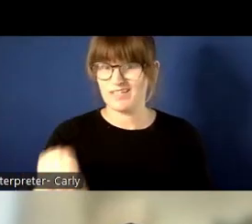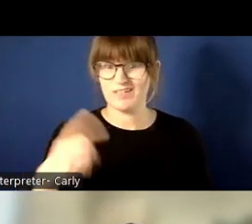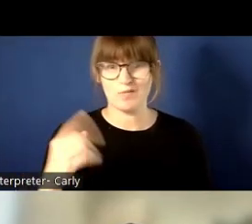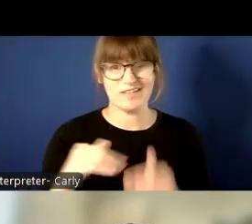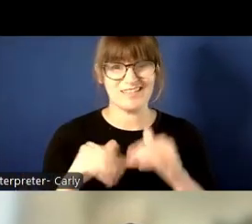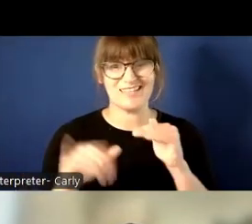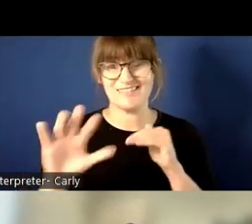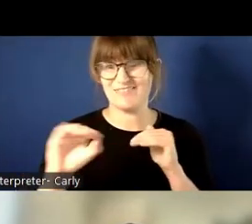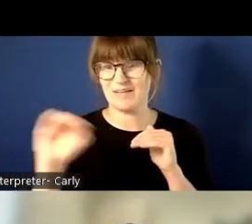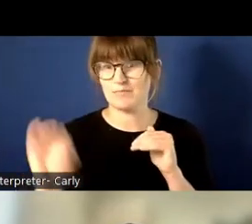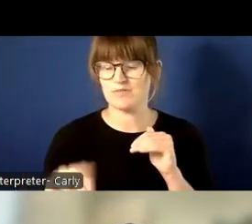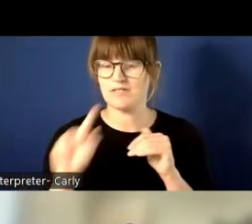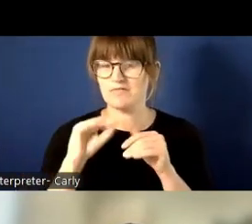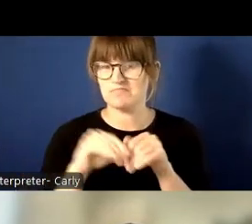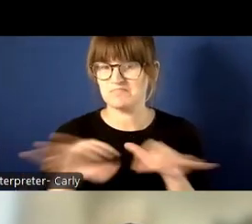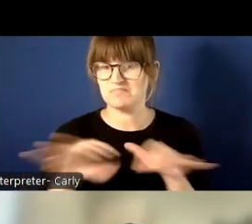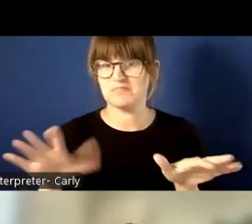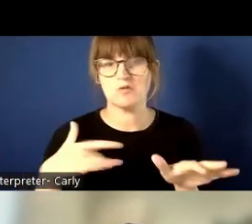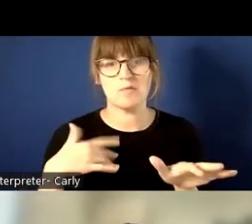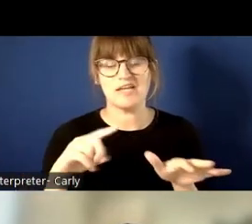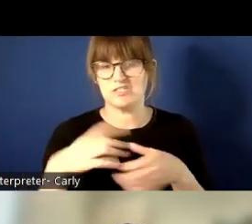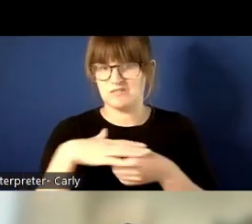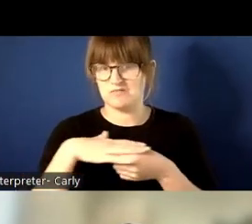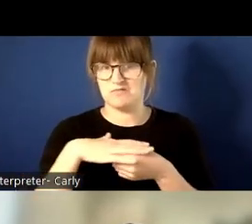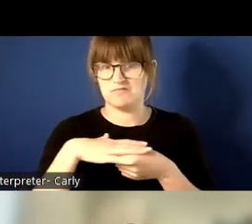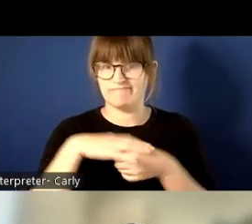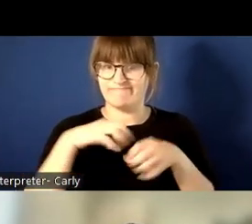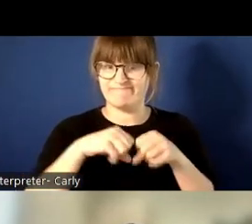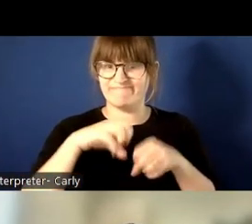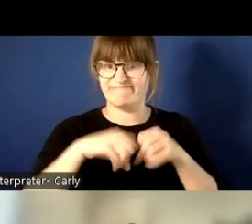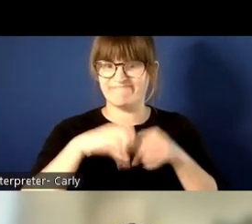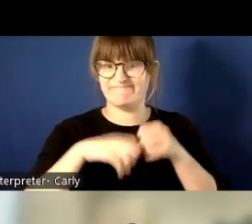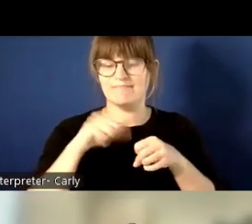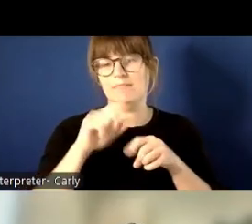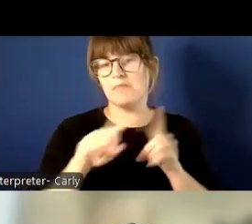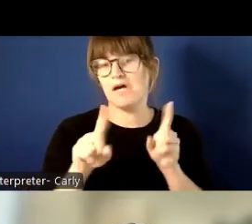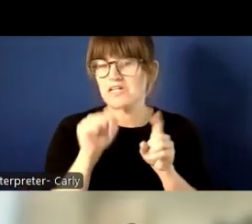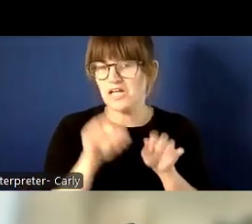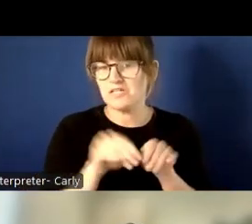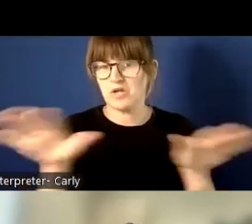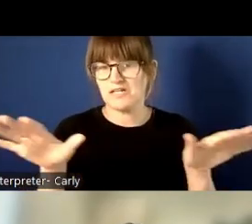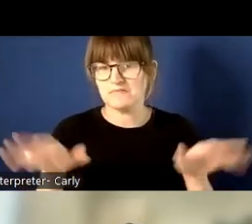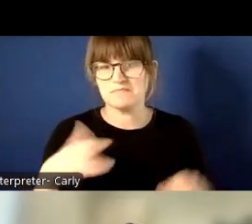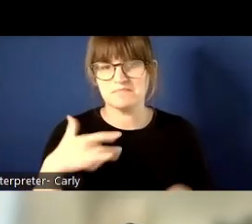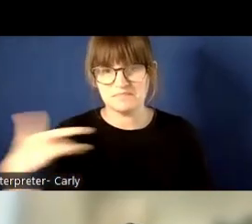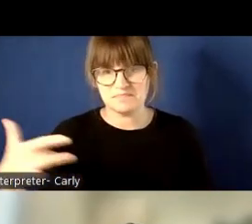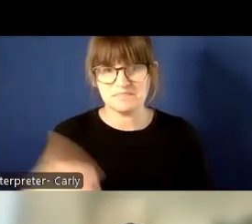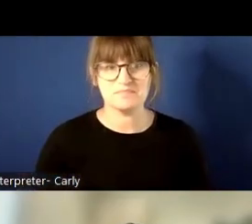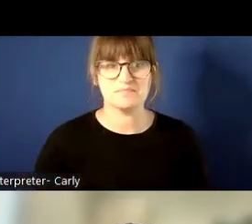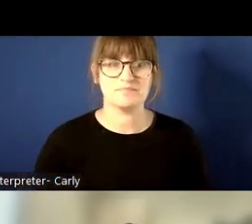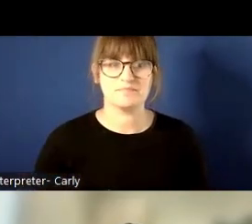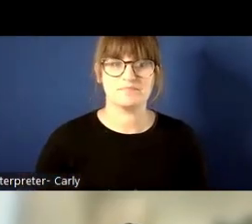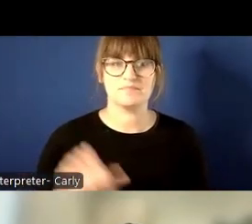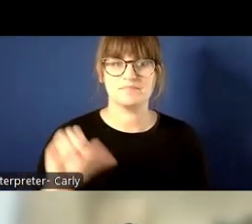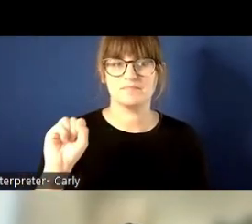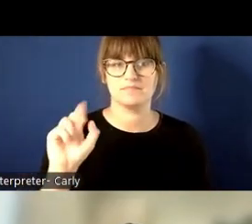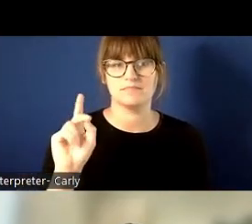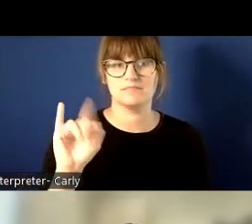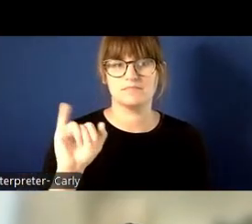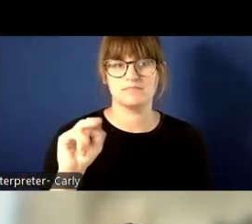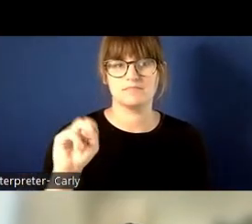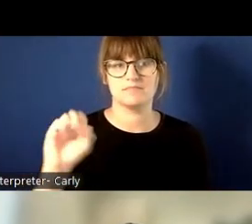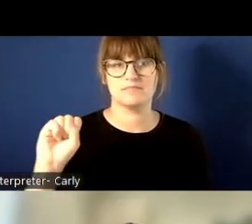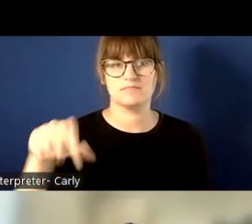0.5%. So it typically tends to just invade local tissues and not spread elsewhere in the body. Skin squamous cell carcinoma has a 3 to